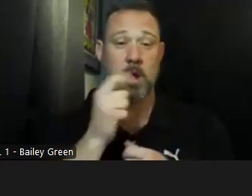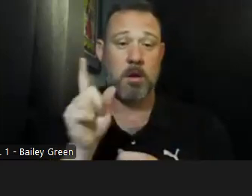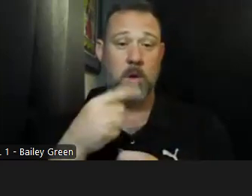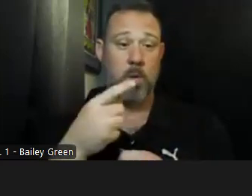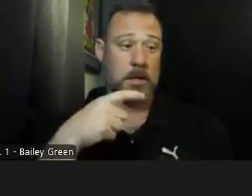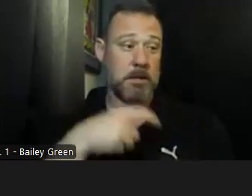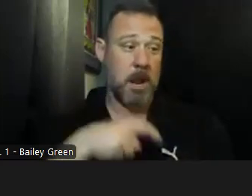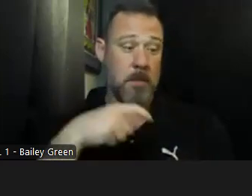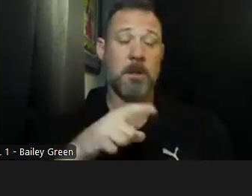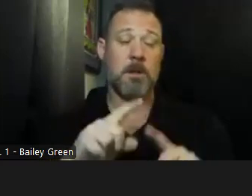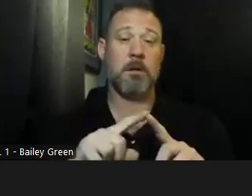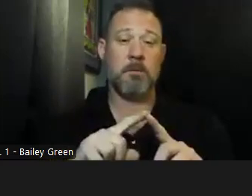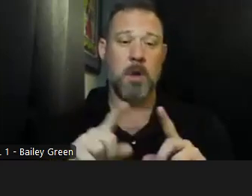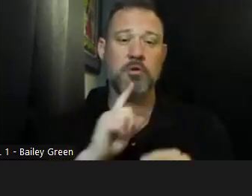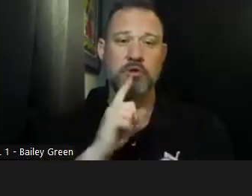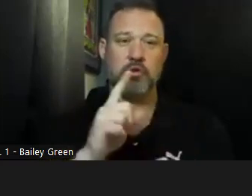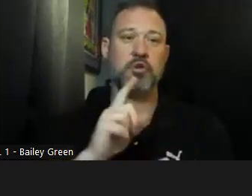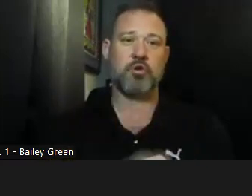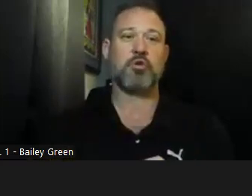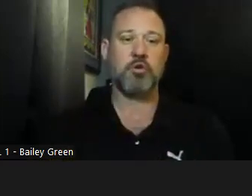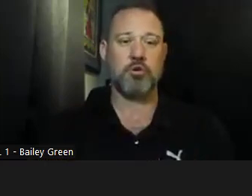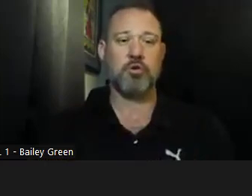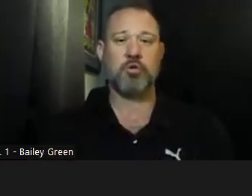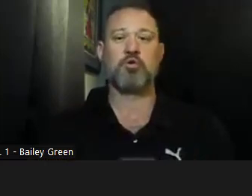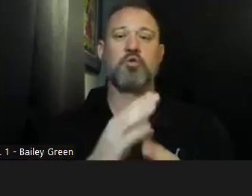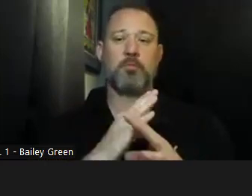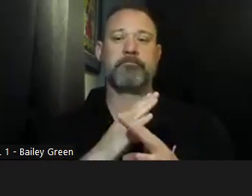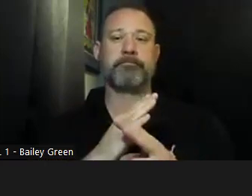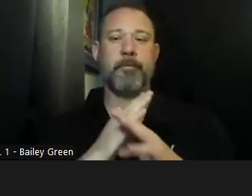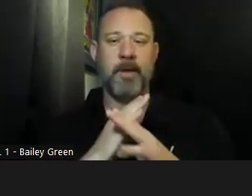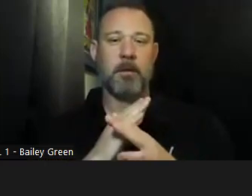timely, but is sure to prevent